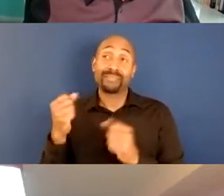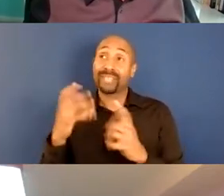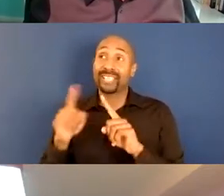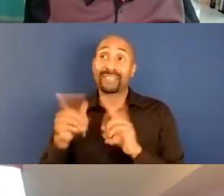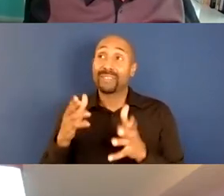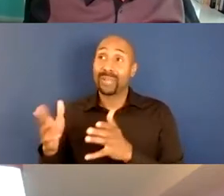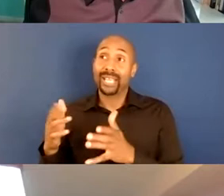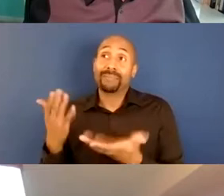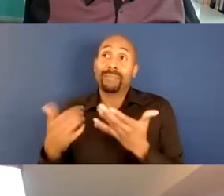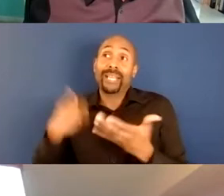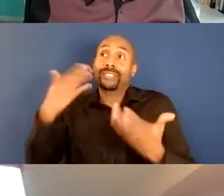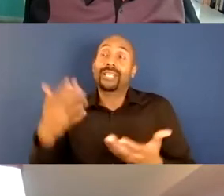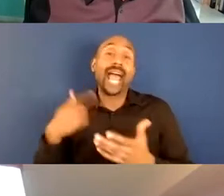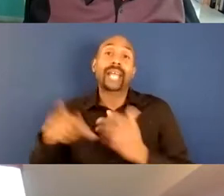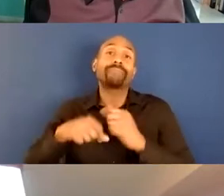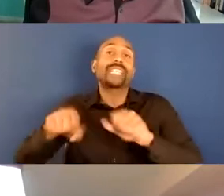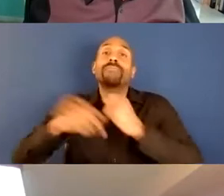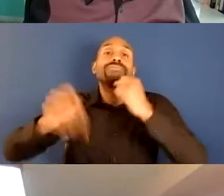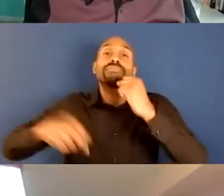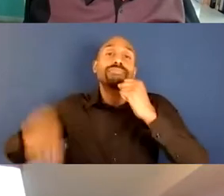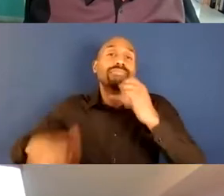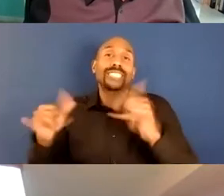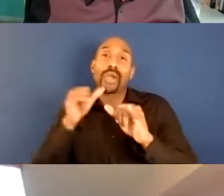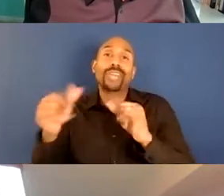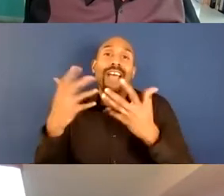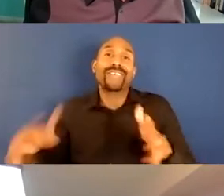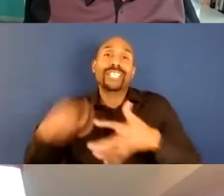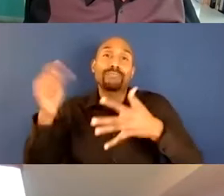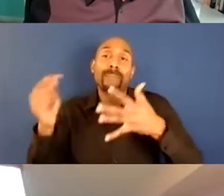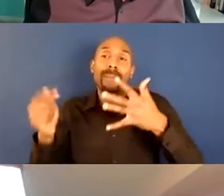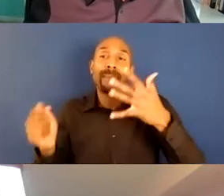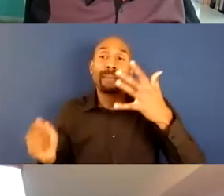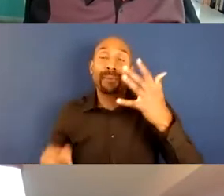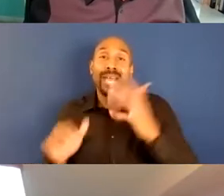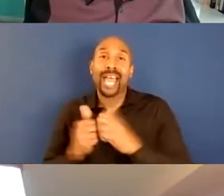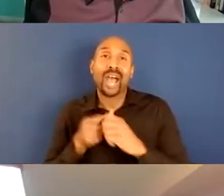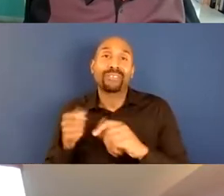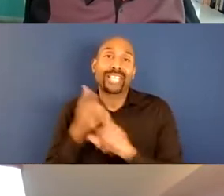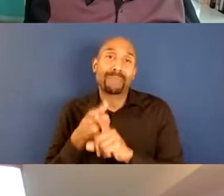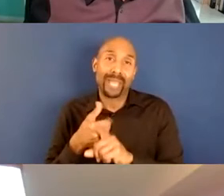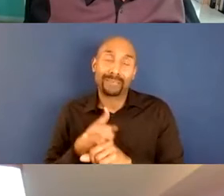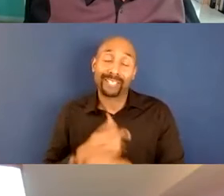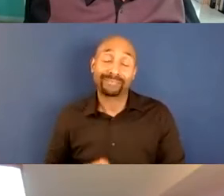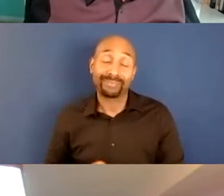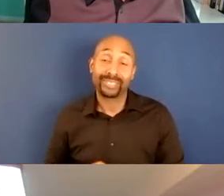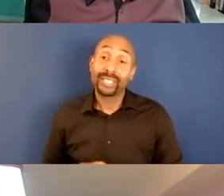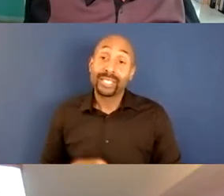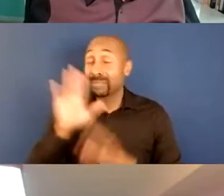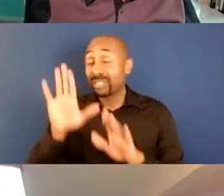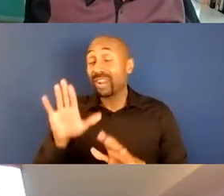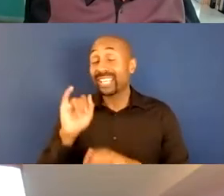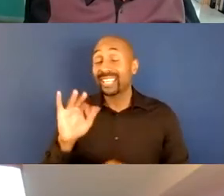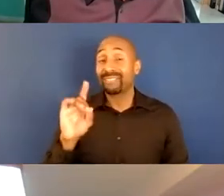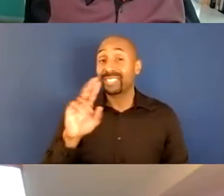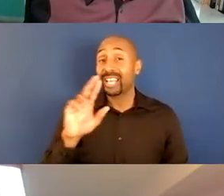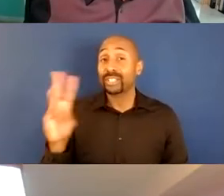on and never get through the full list. And I mean, even I'd love for Dr. Watkins to talk more about her work. I mean,